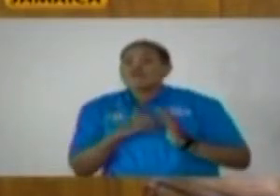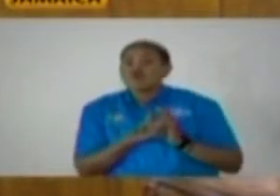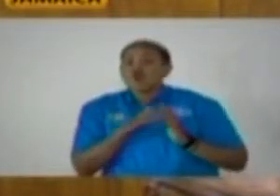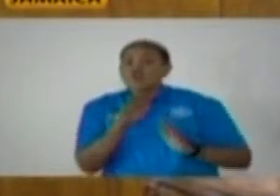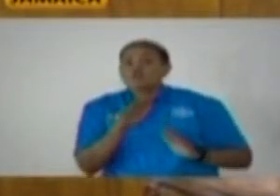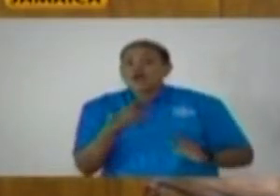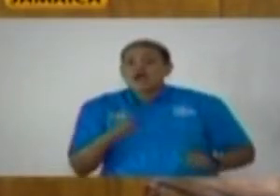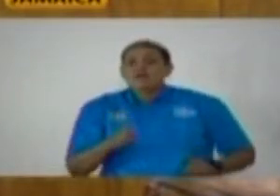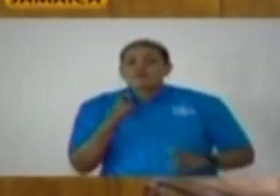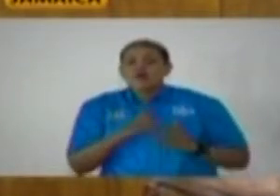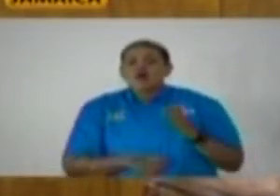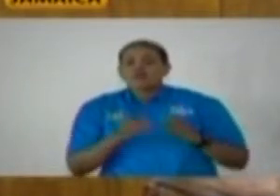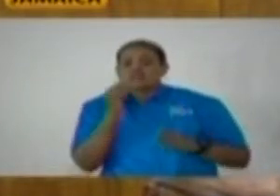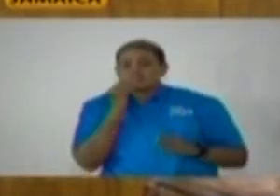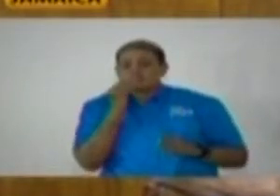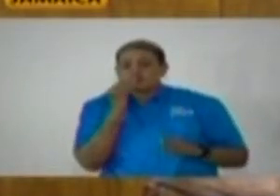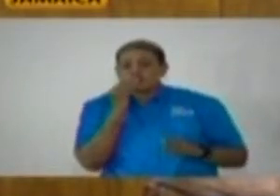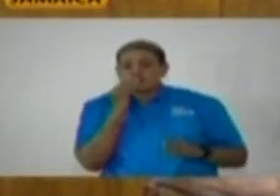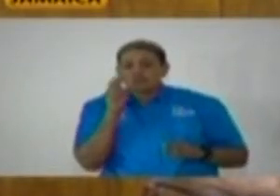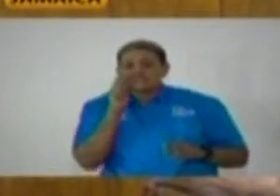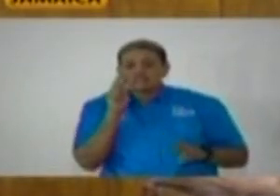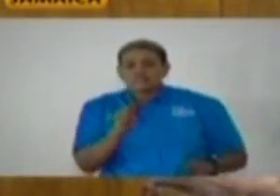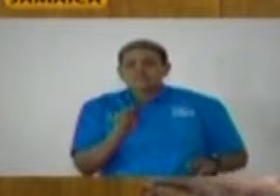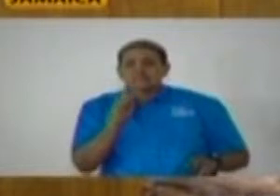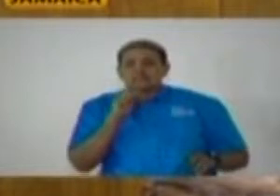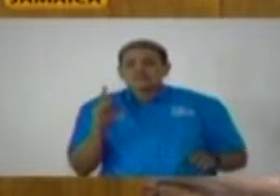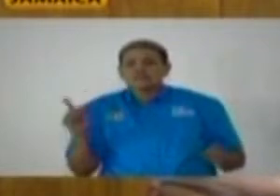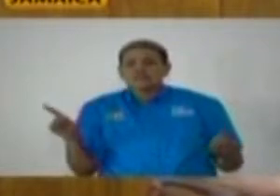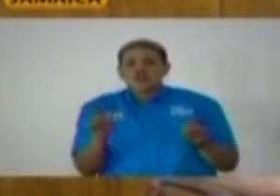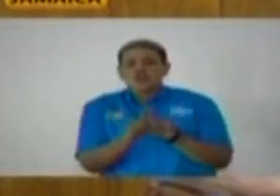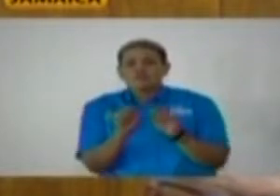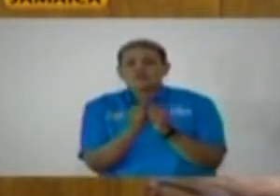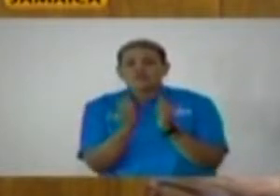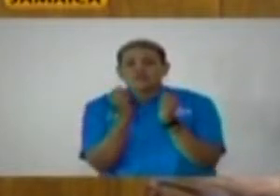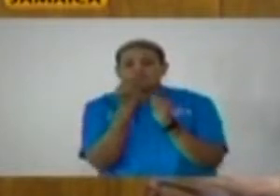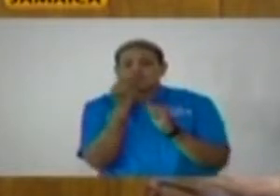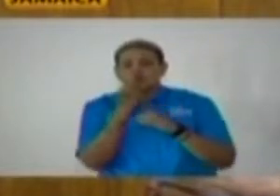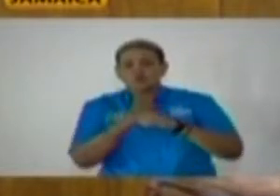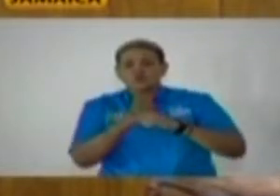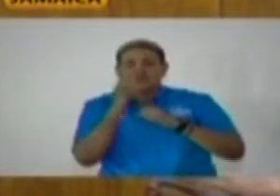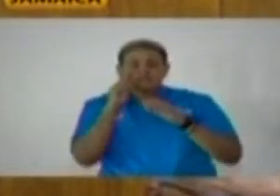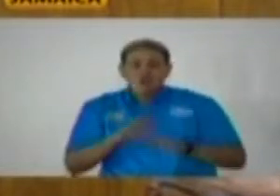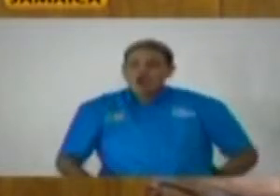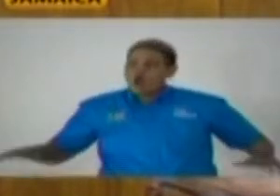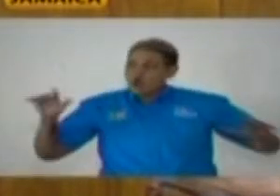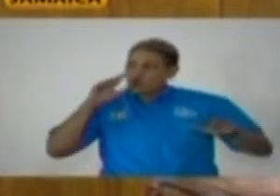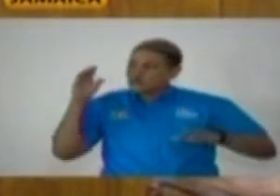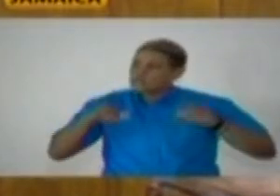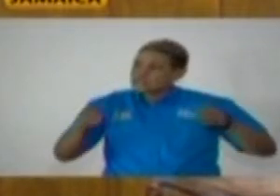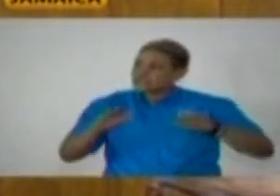the cost of food is seen as a companion to food security for everybody in Jamaica.